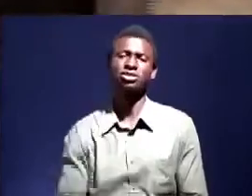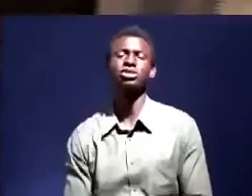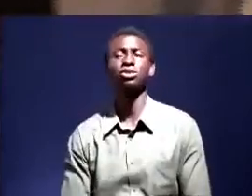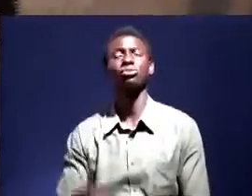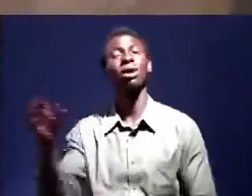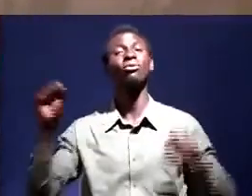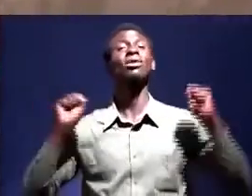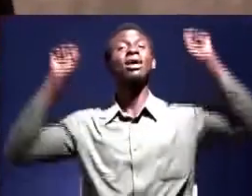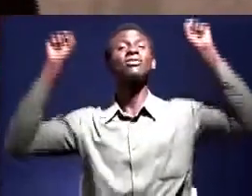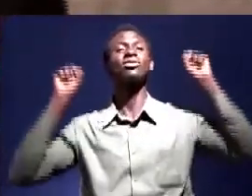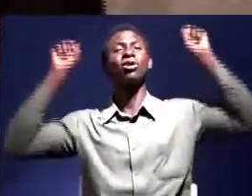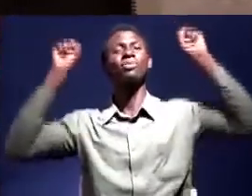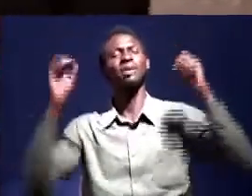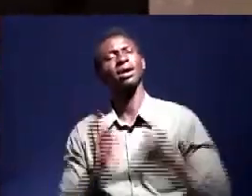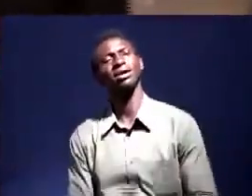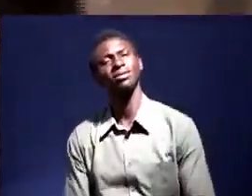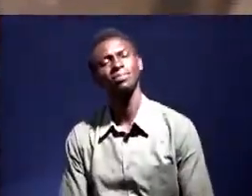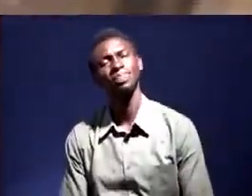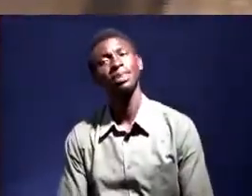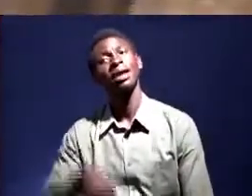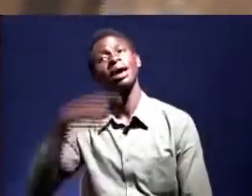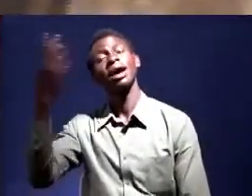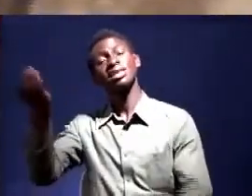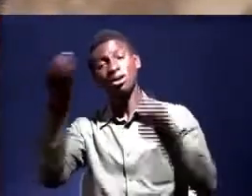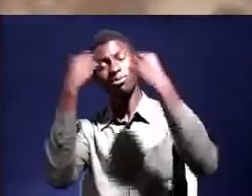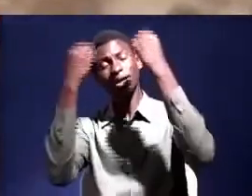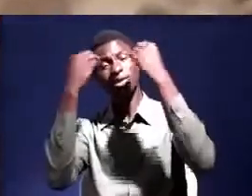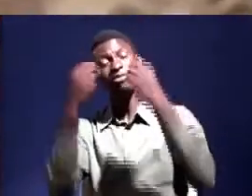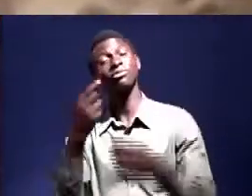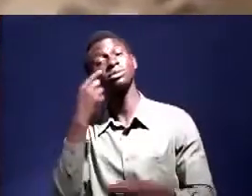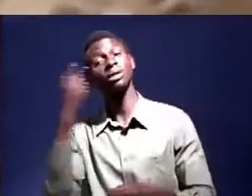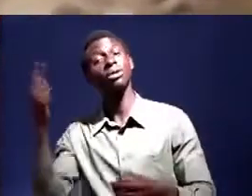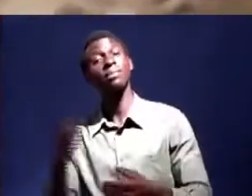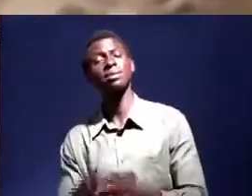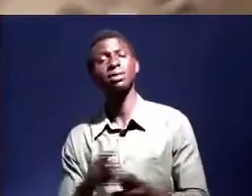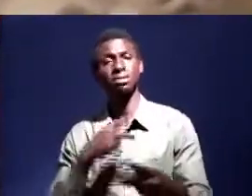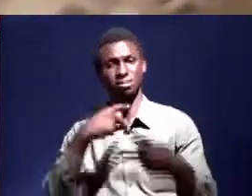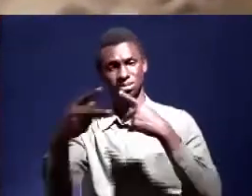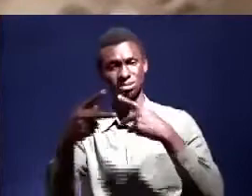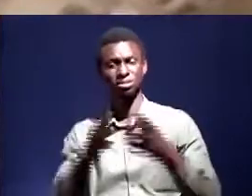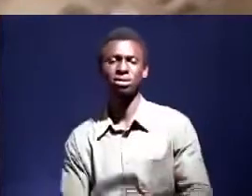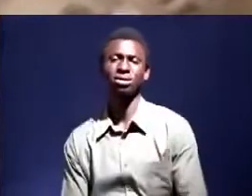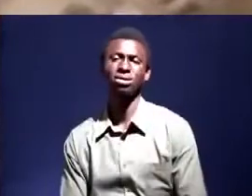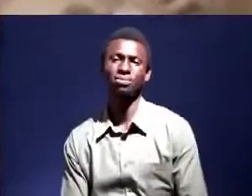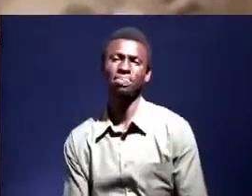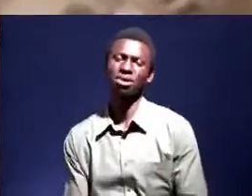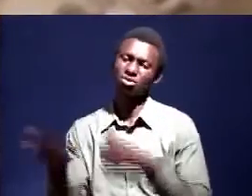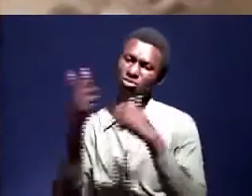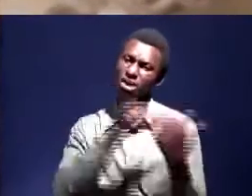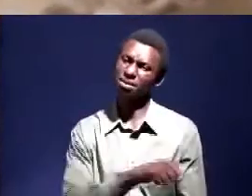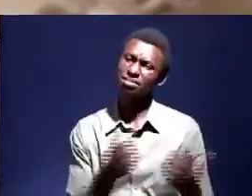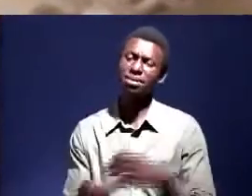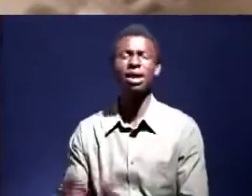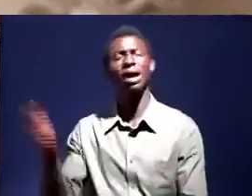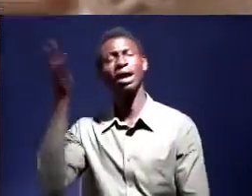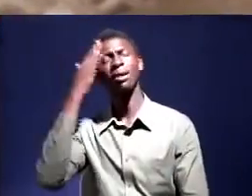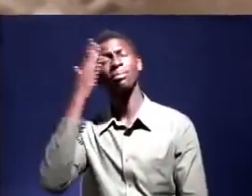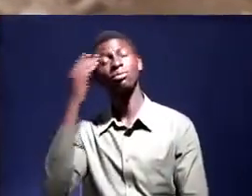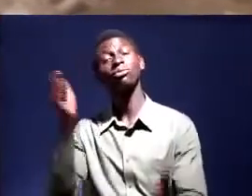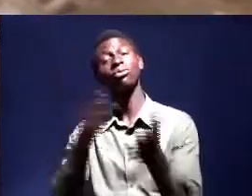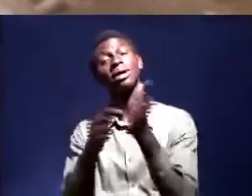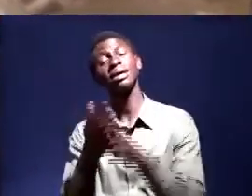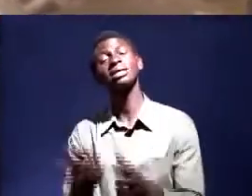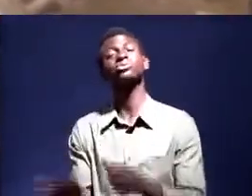was studying prophecy. He discovered Jesus in the Bible. He was